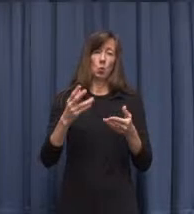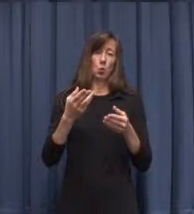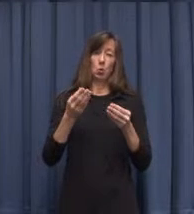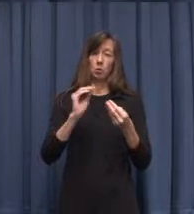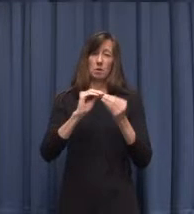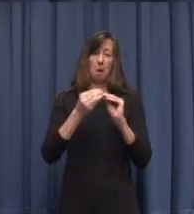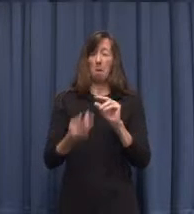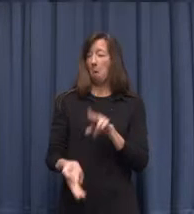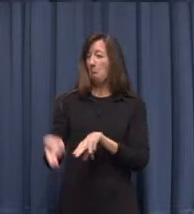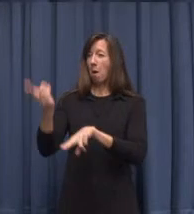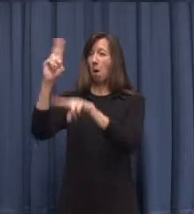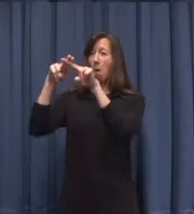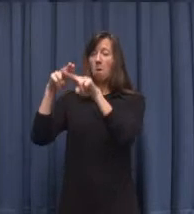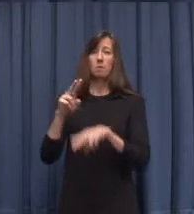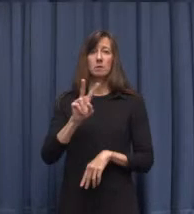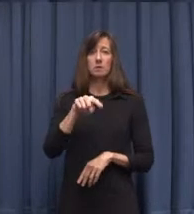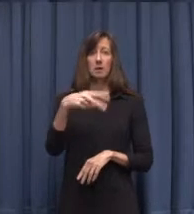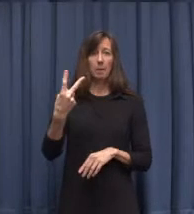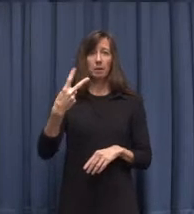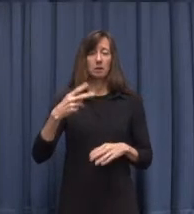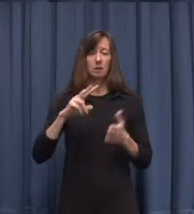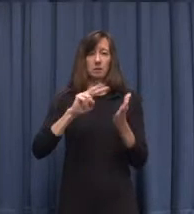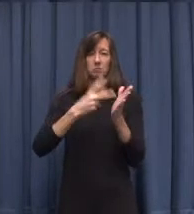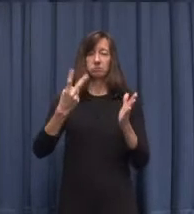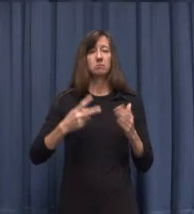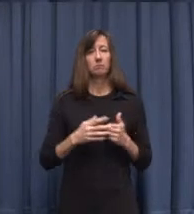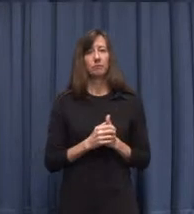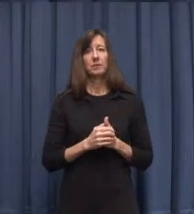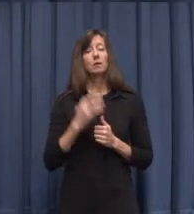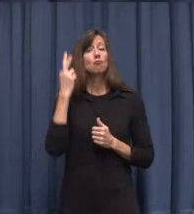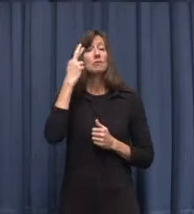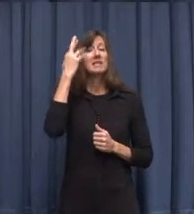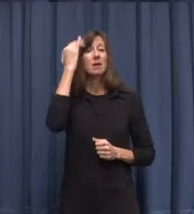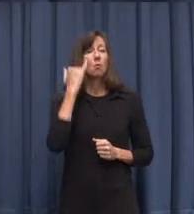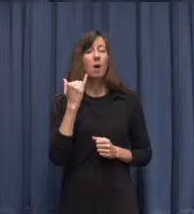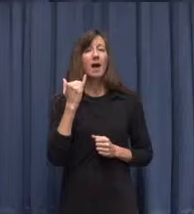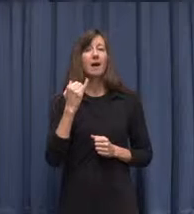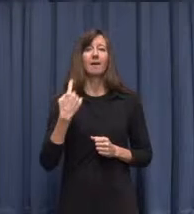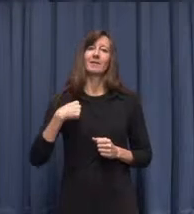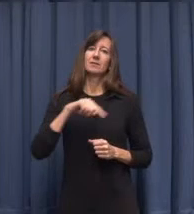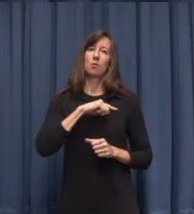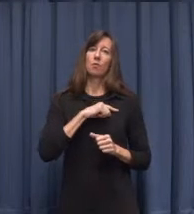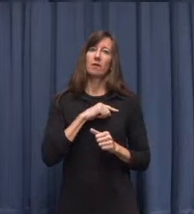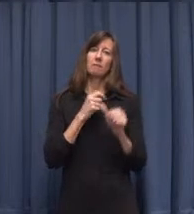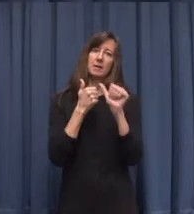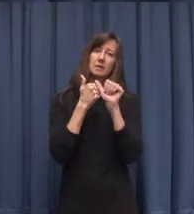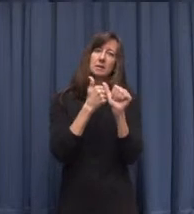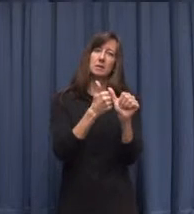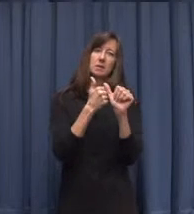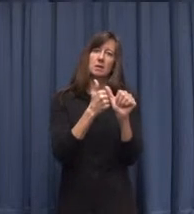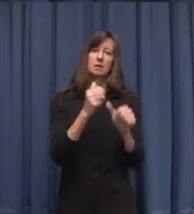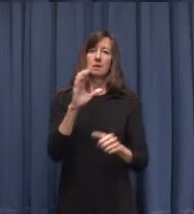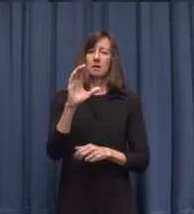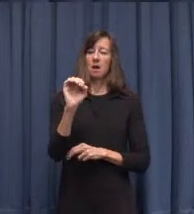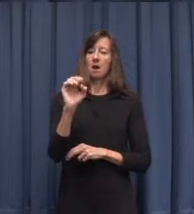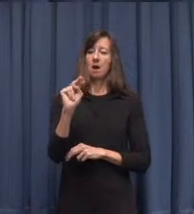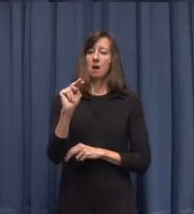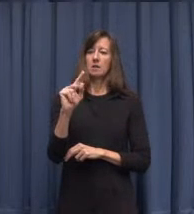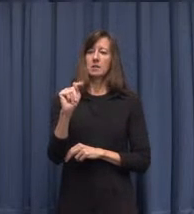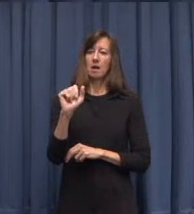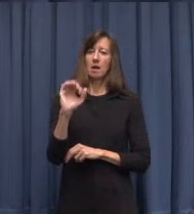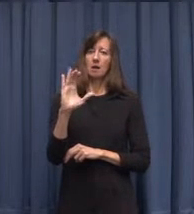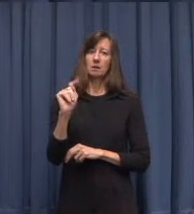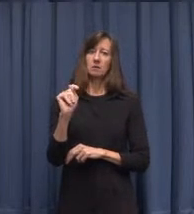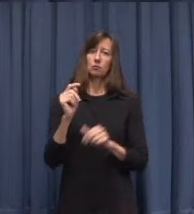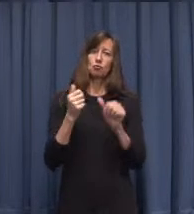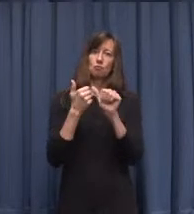short amount of time. One of the big drivers of that, as we've been doing our contact tracing and doing these investigations, we believe were